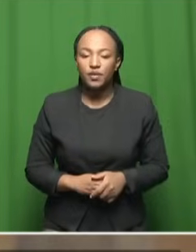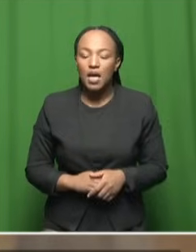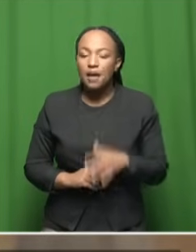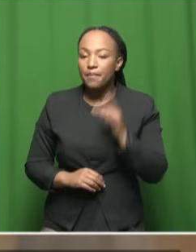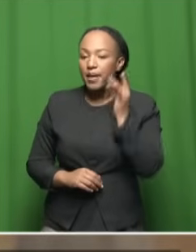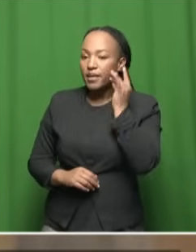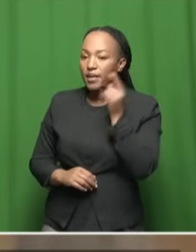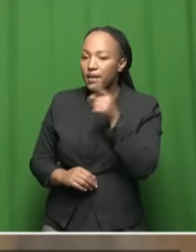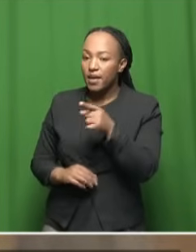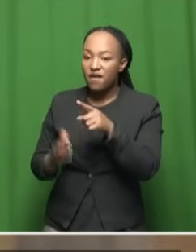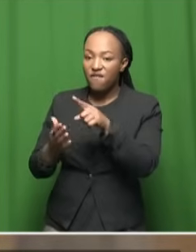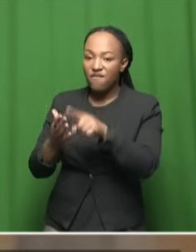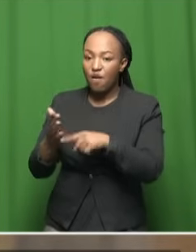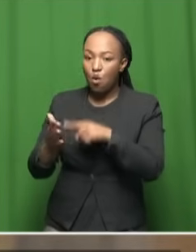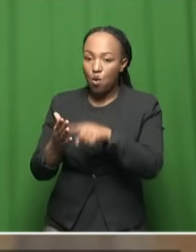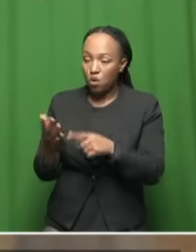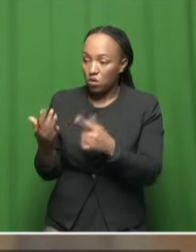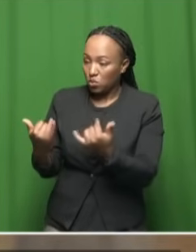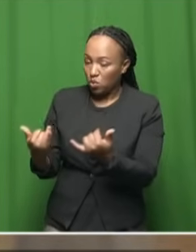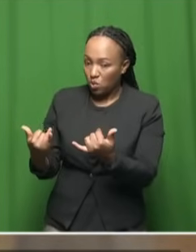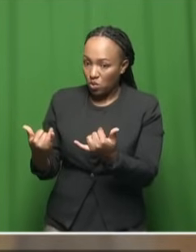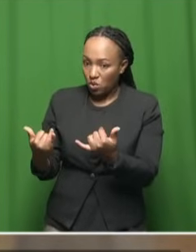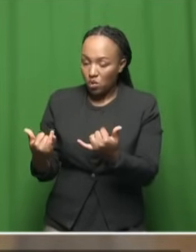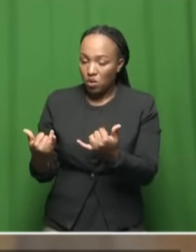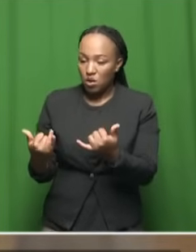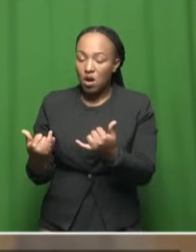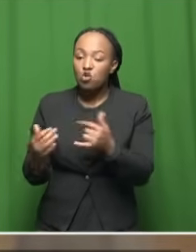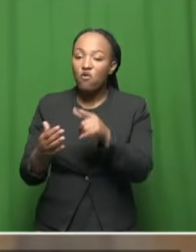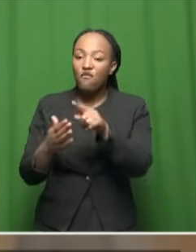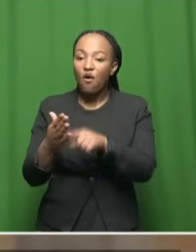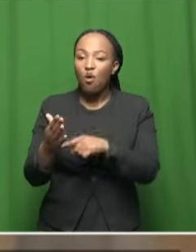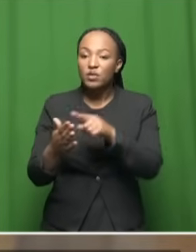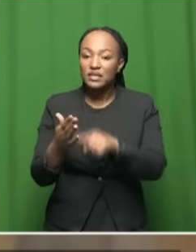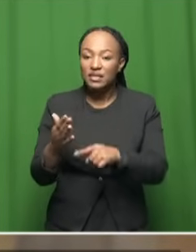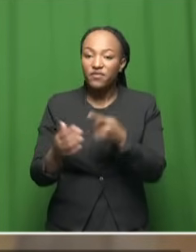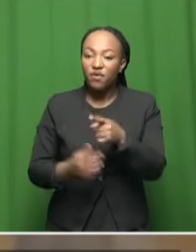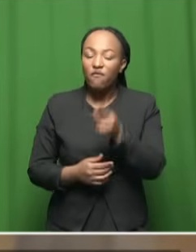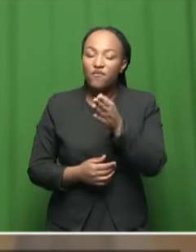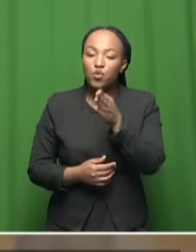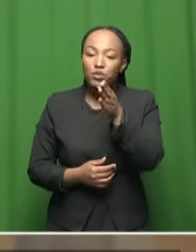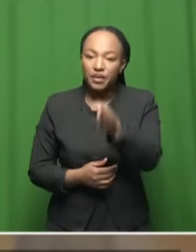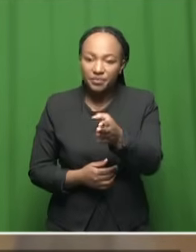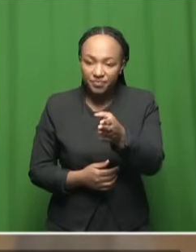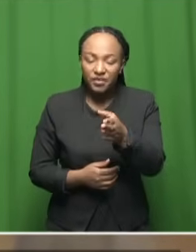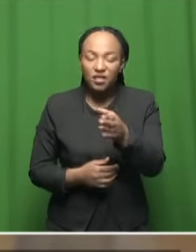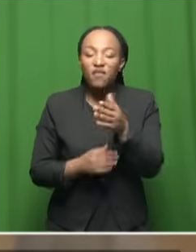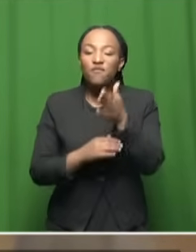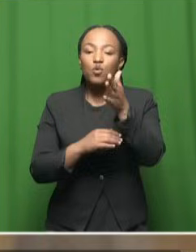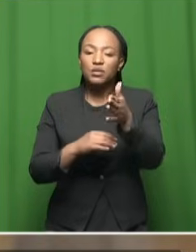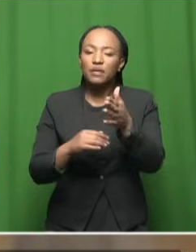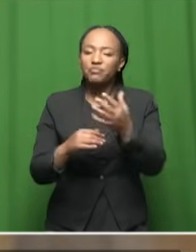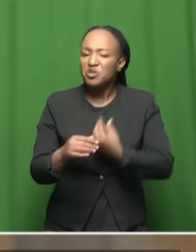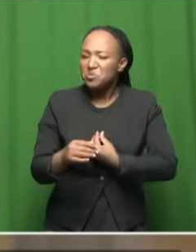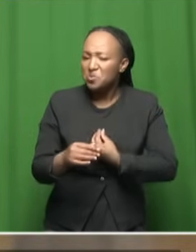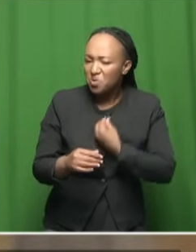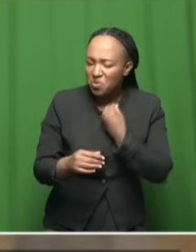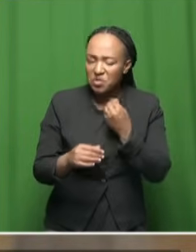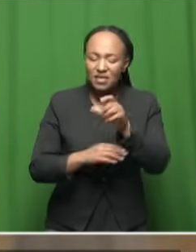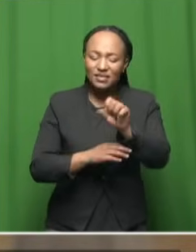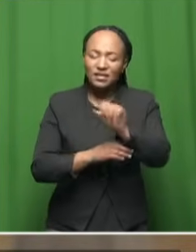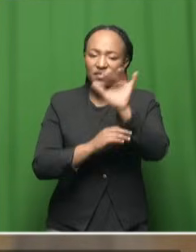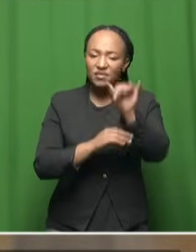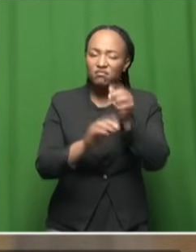voting today is a vote for the future of, the future generation, and the kind of South Africa that